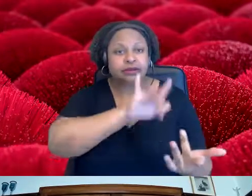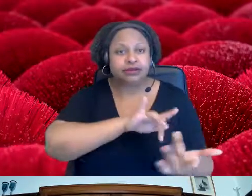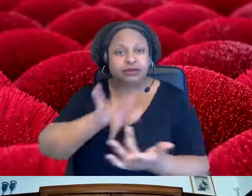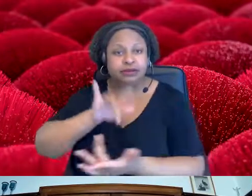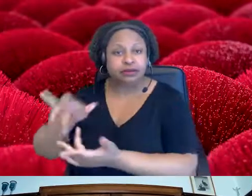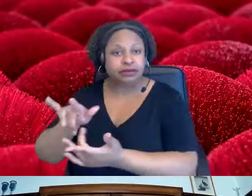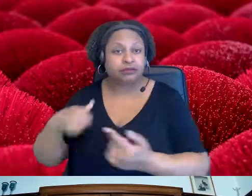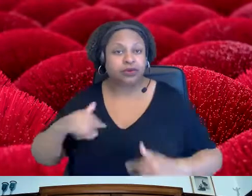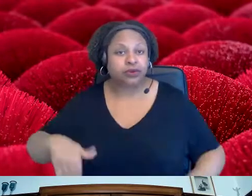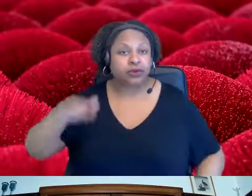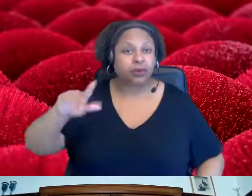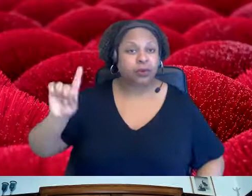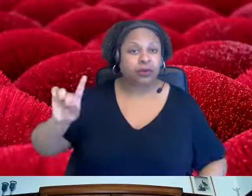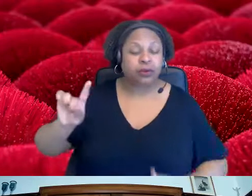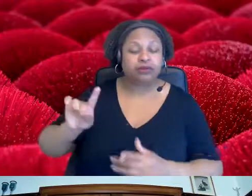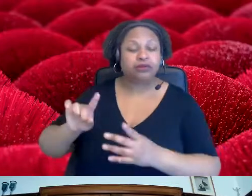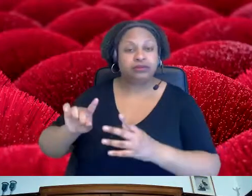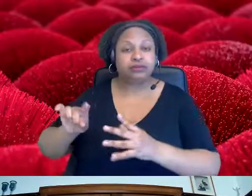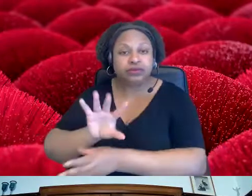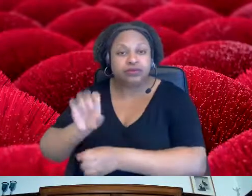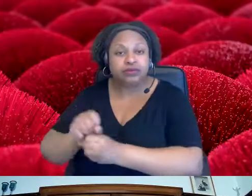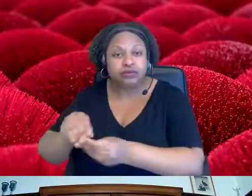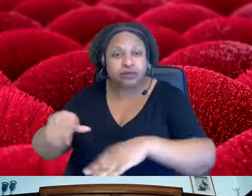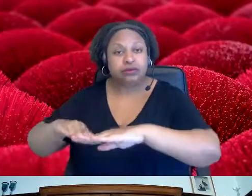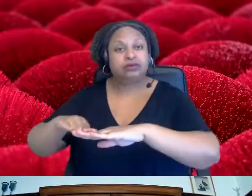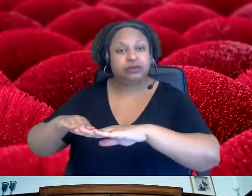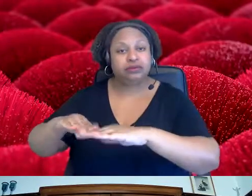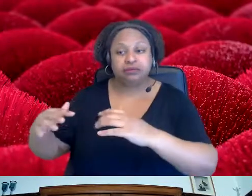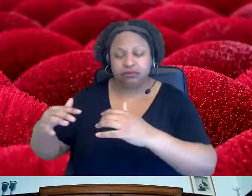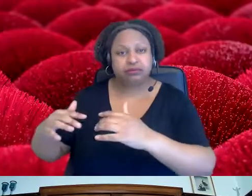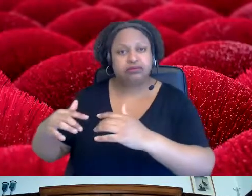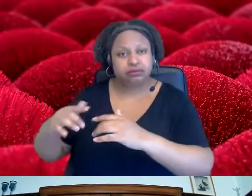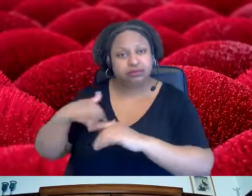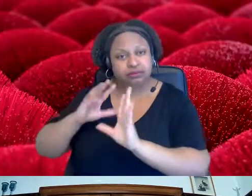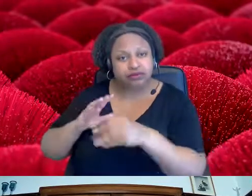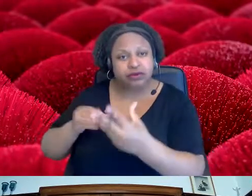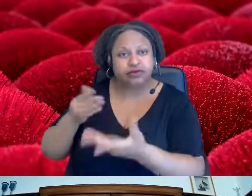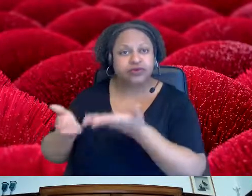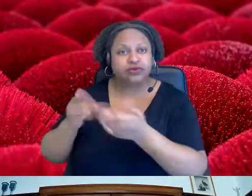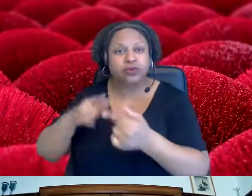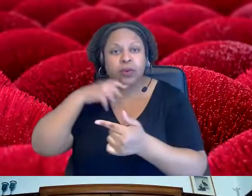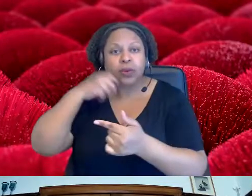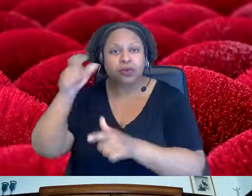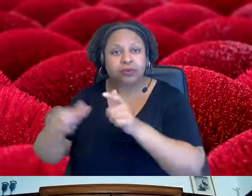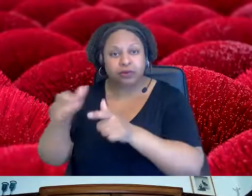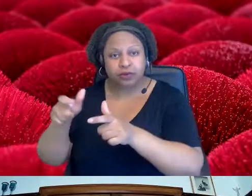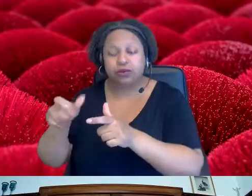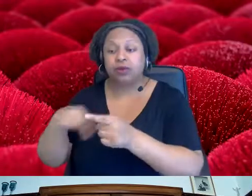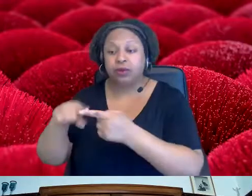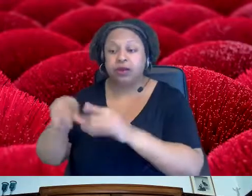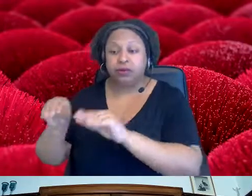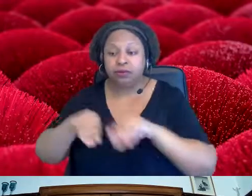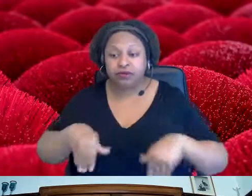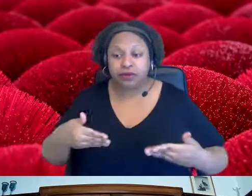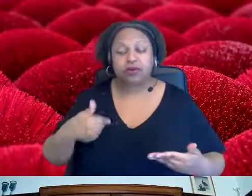on the reserve and in service to older people. And then when I came here, I was at Anishinaabe Health and board